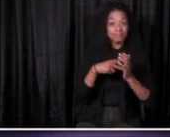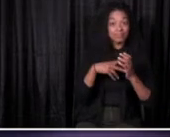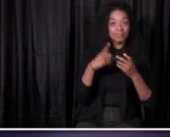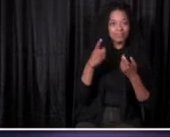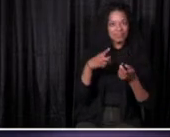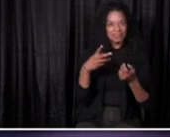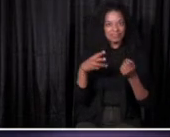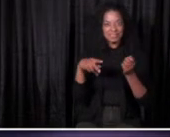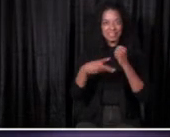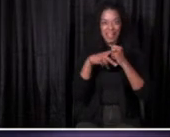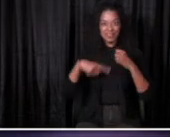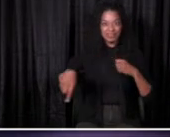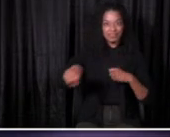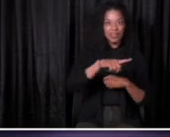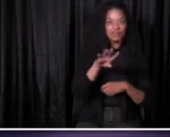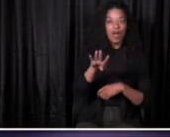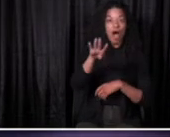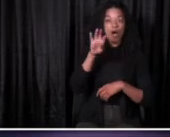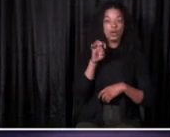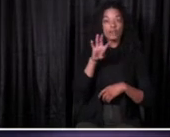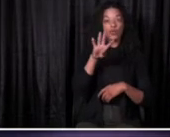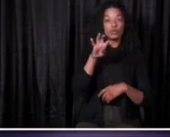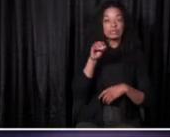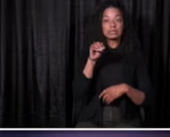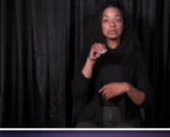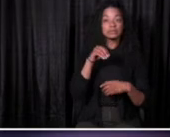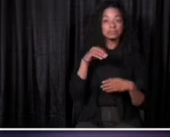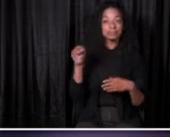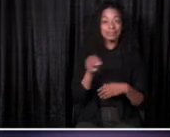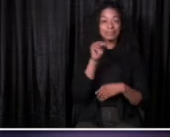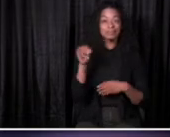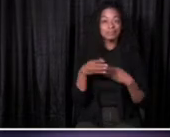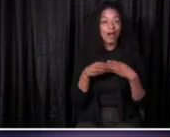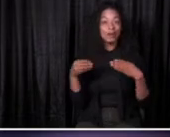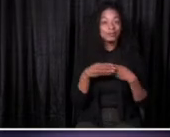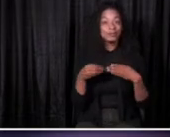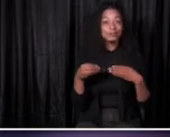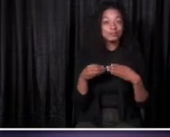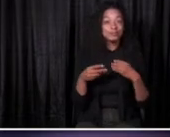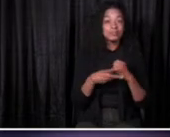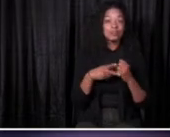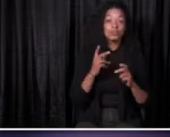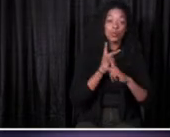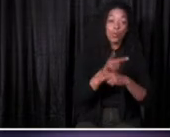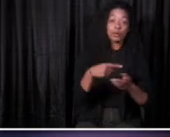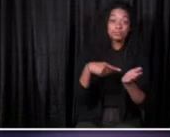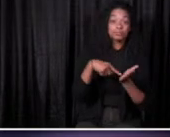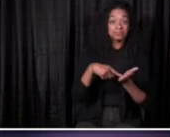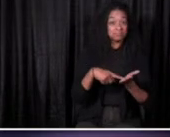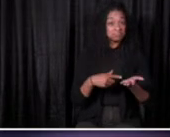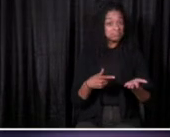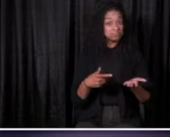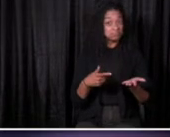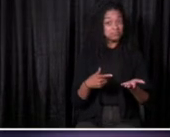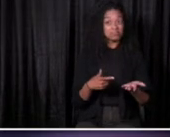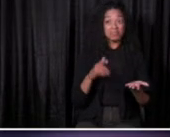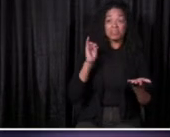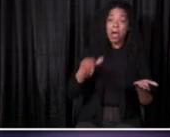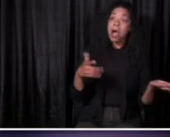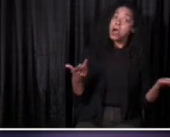in loans and debt, that's not bad. But what do I really want my legacy to